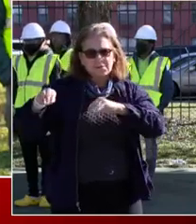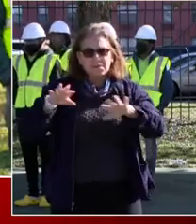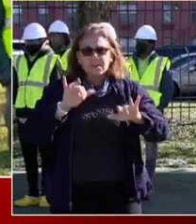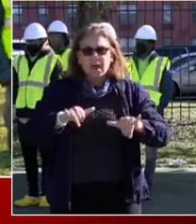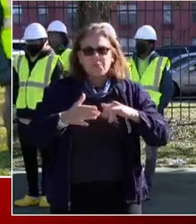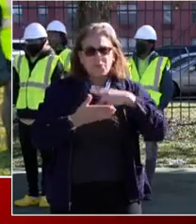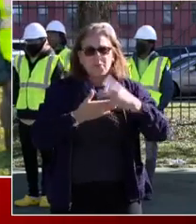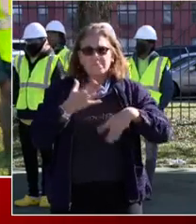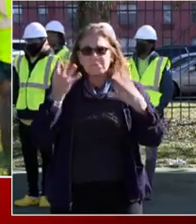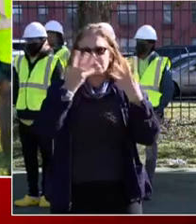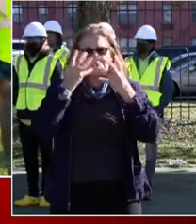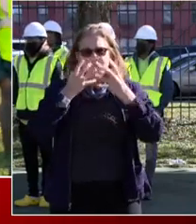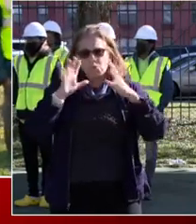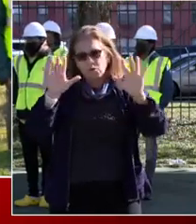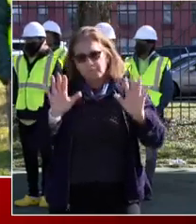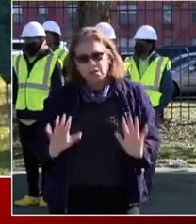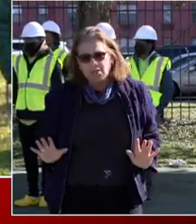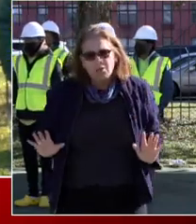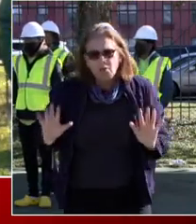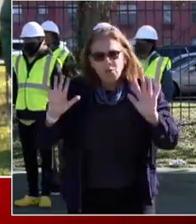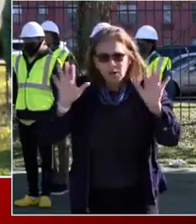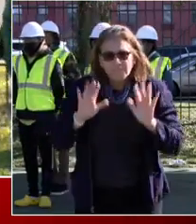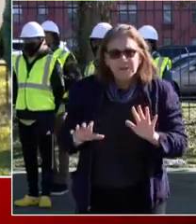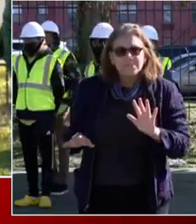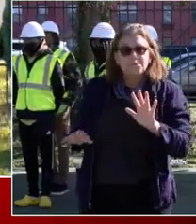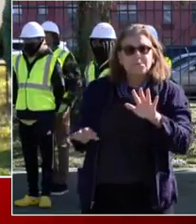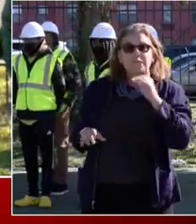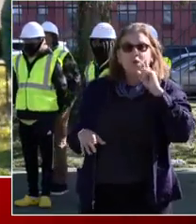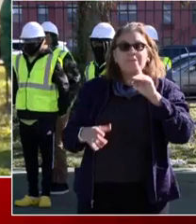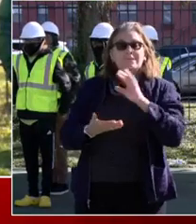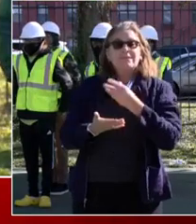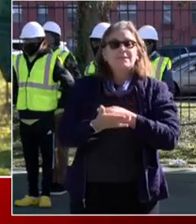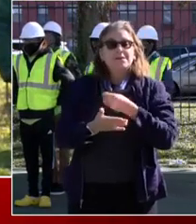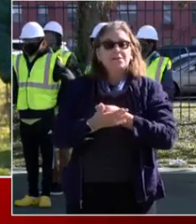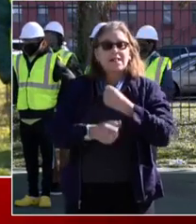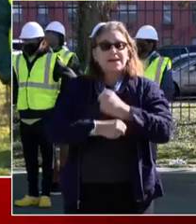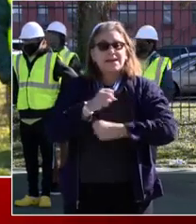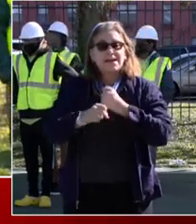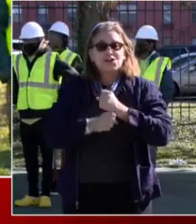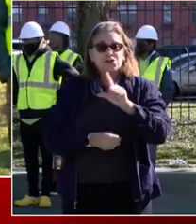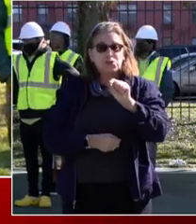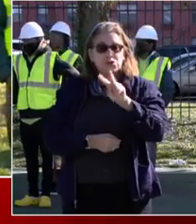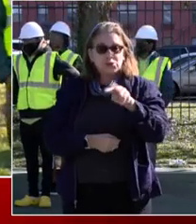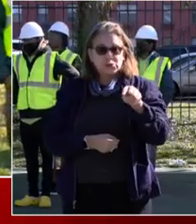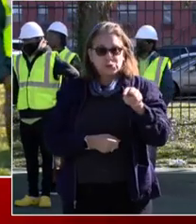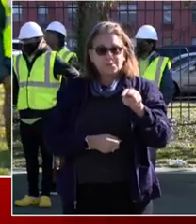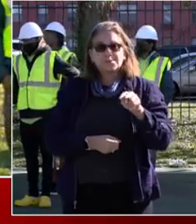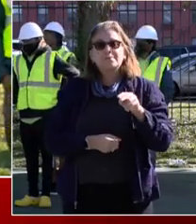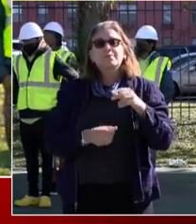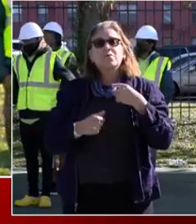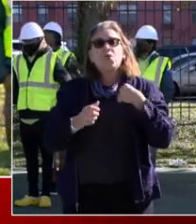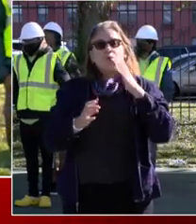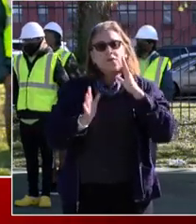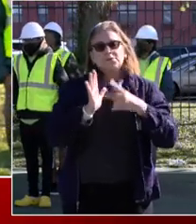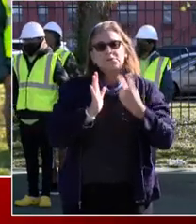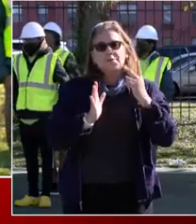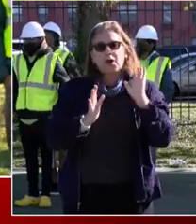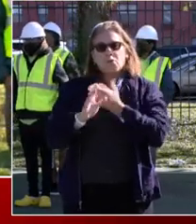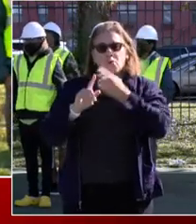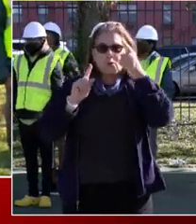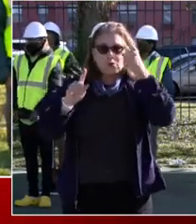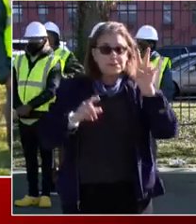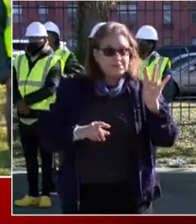the number of residents who can participate. We've doubled it actually from 75 to 150